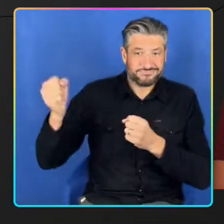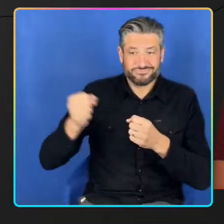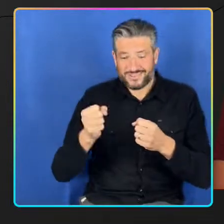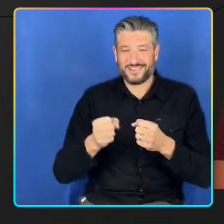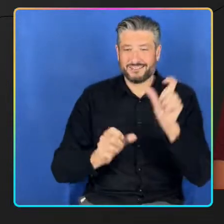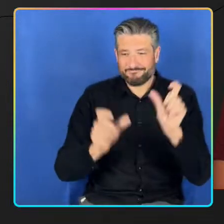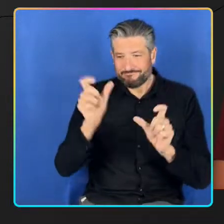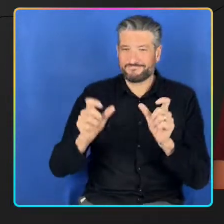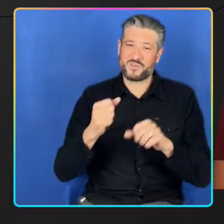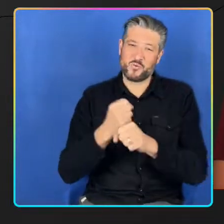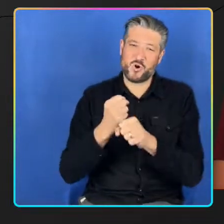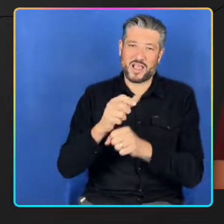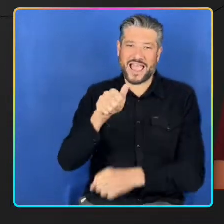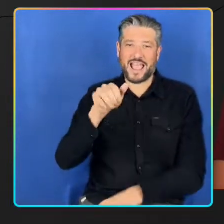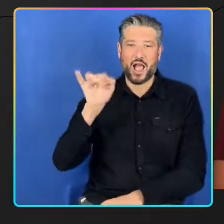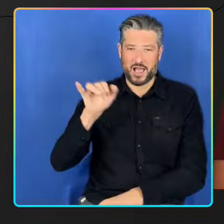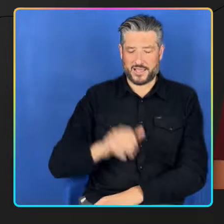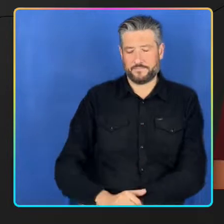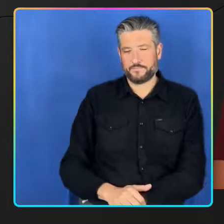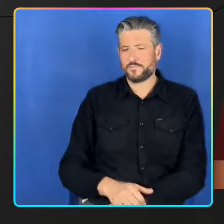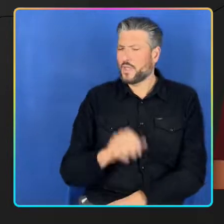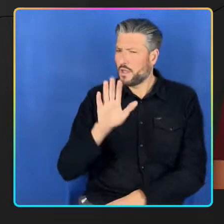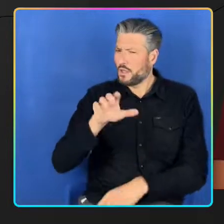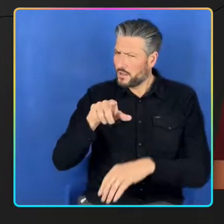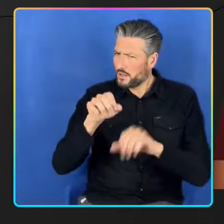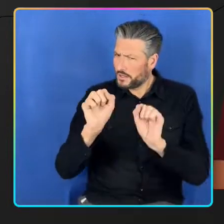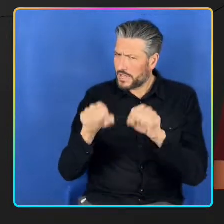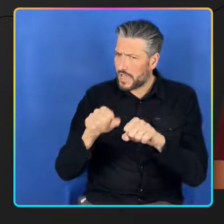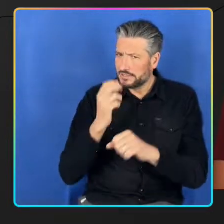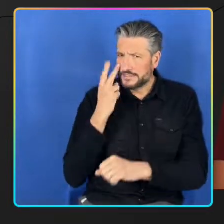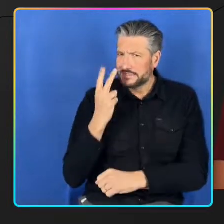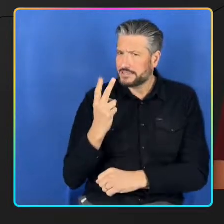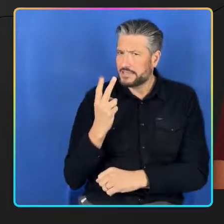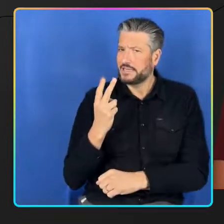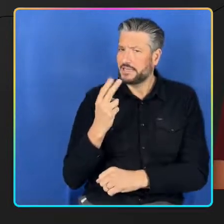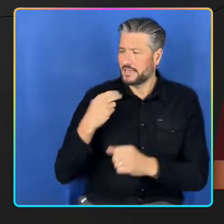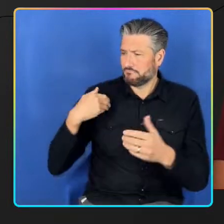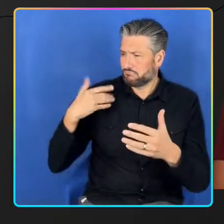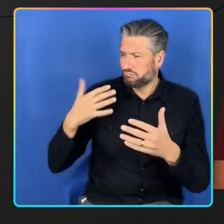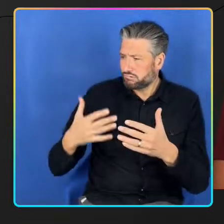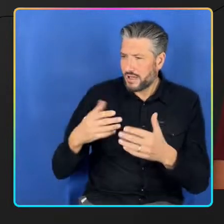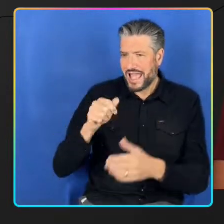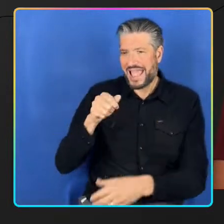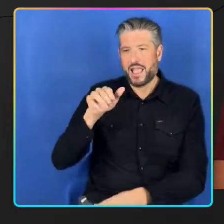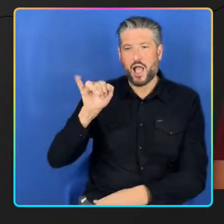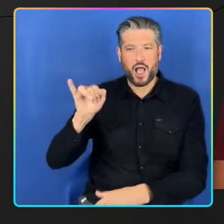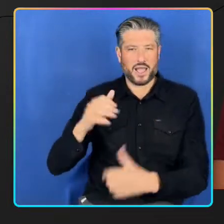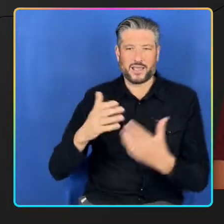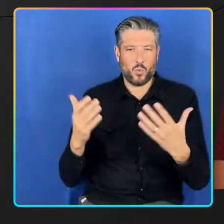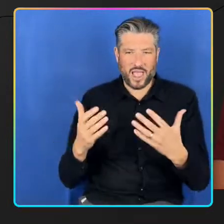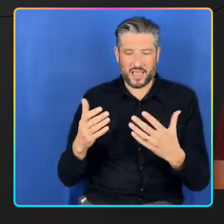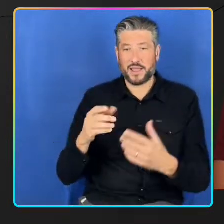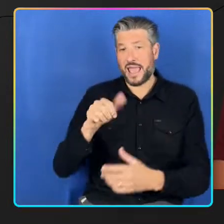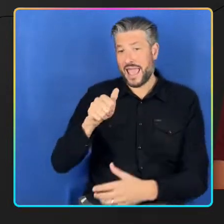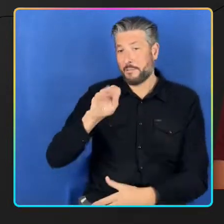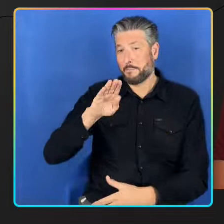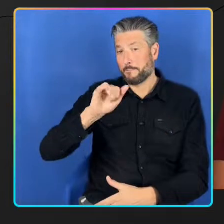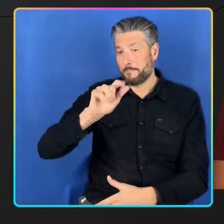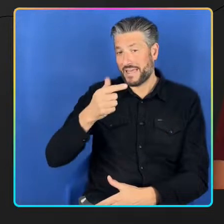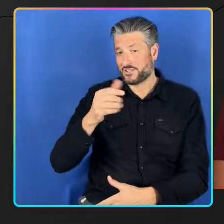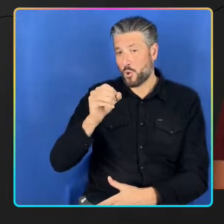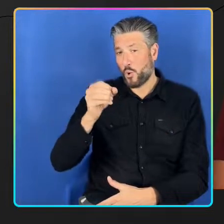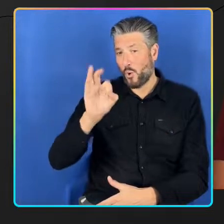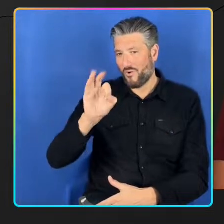all of our episodes on demand, including season 1 at abitofai.show. And with that, thank you so